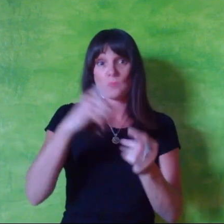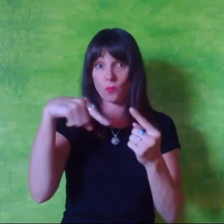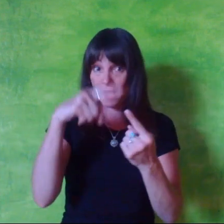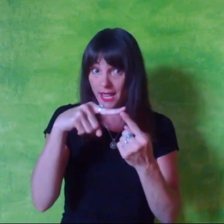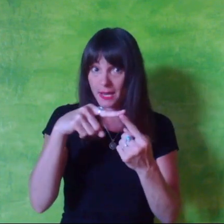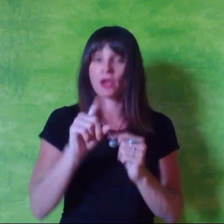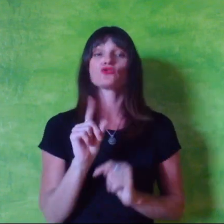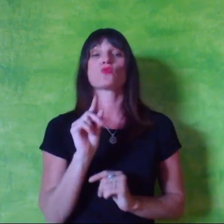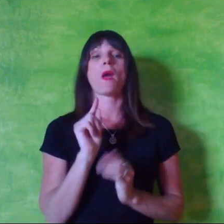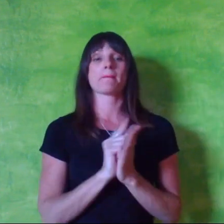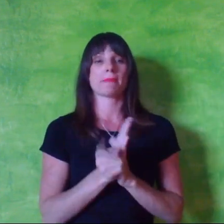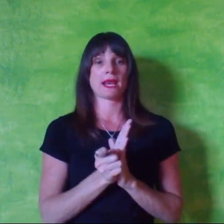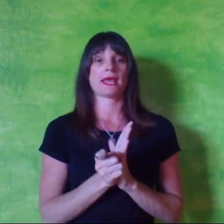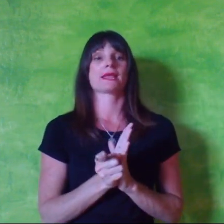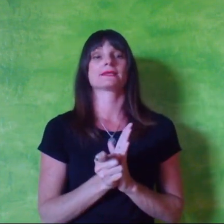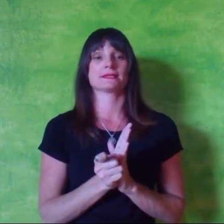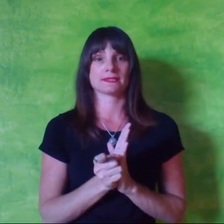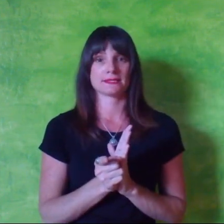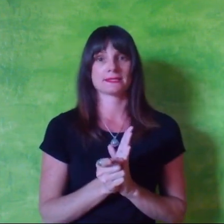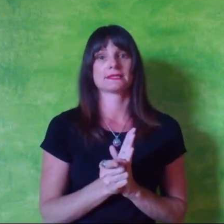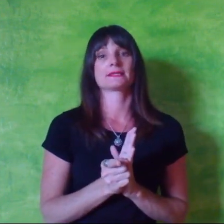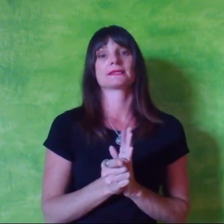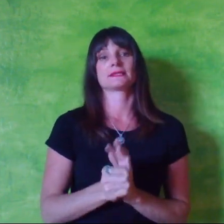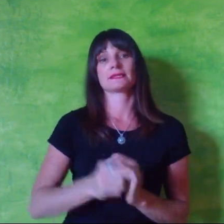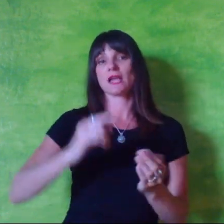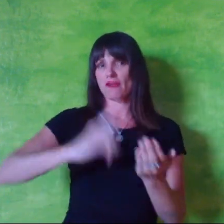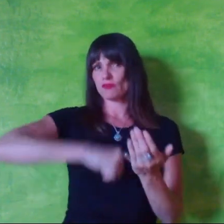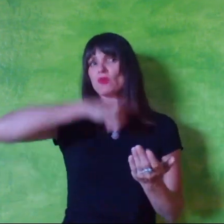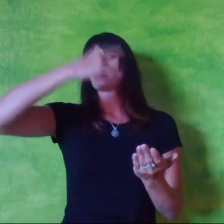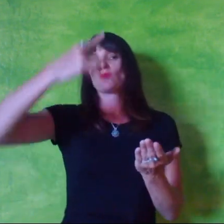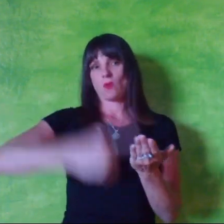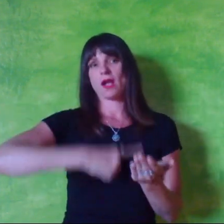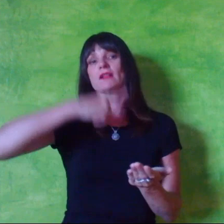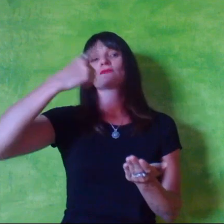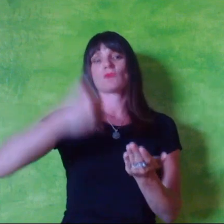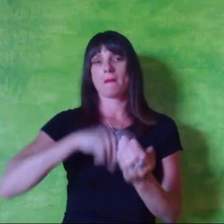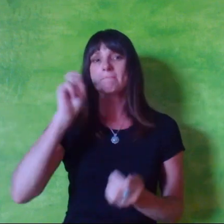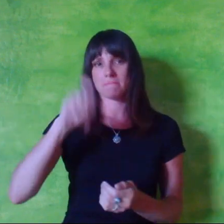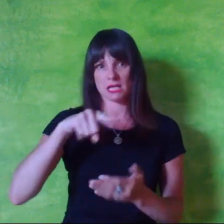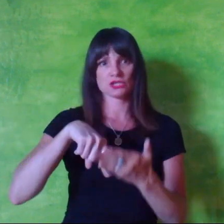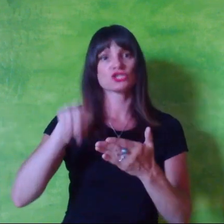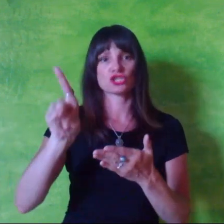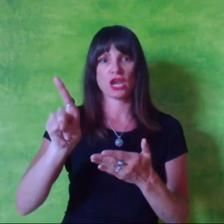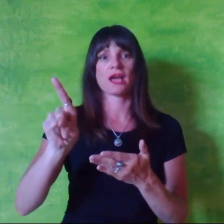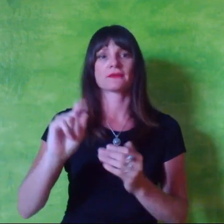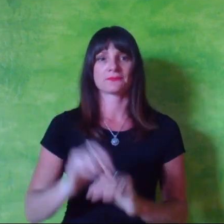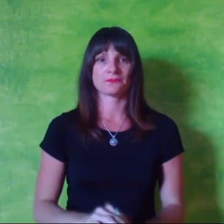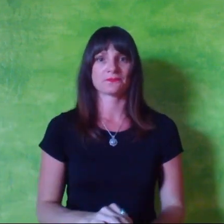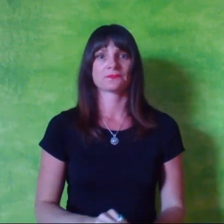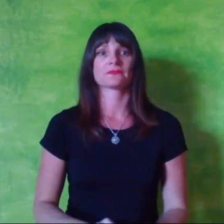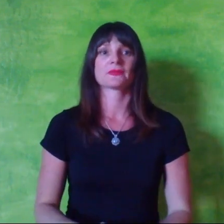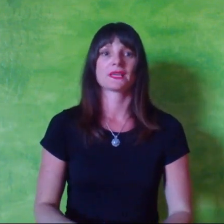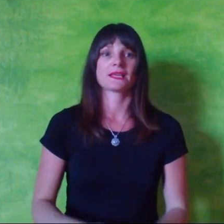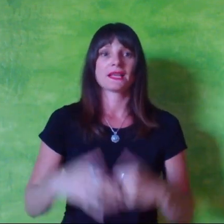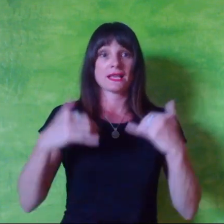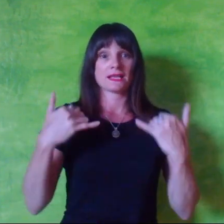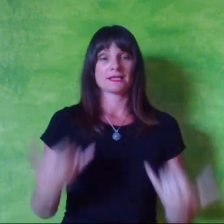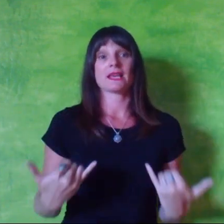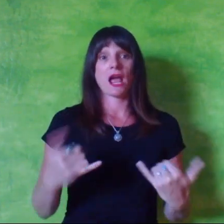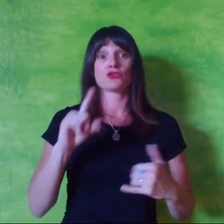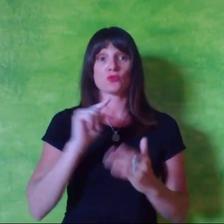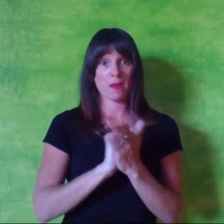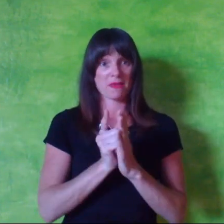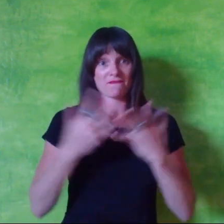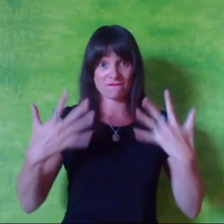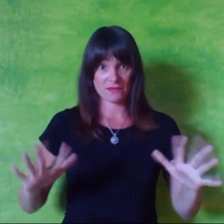every 15 minutes or so. Okay, so it's been another 20 minutes and we're gonna do our next check on the meat. And remember, we want to